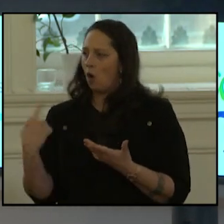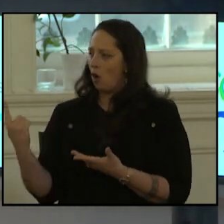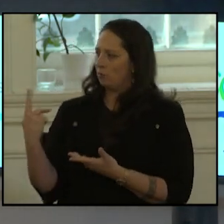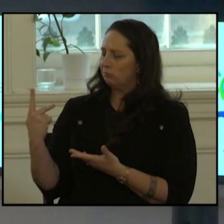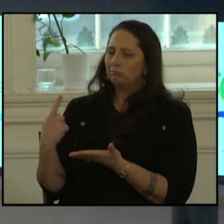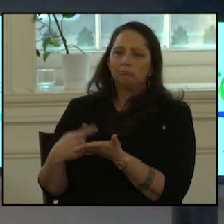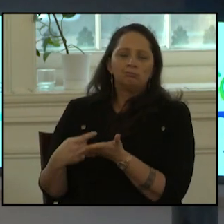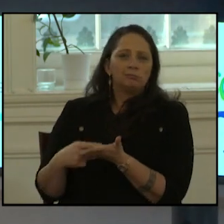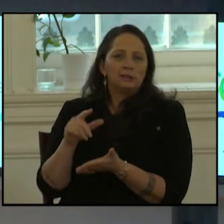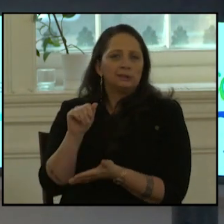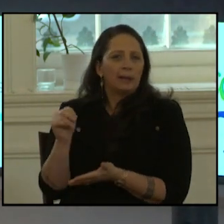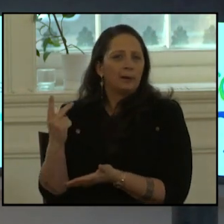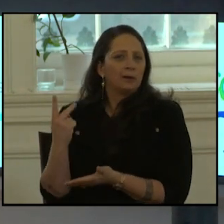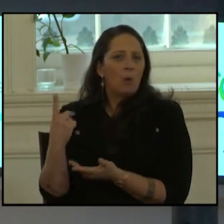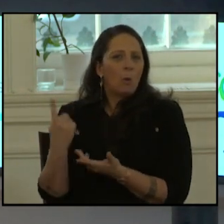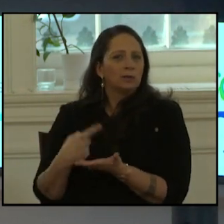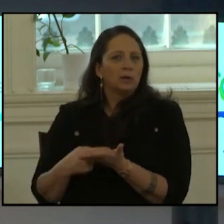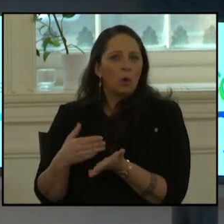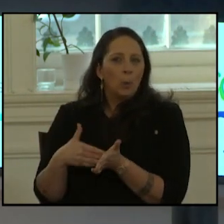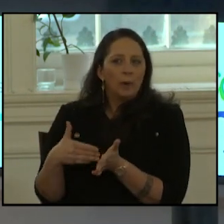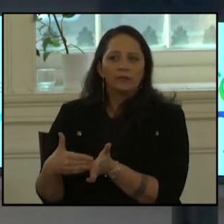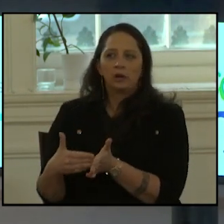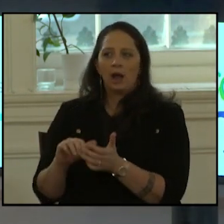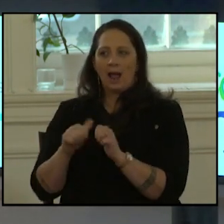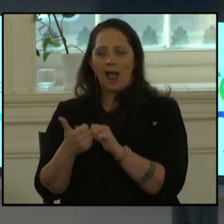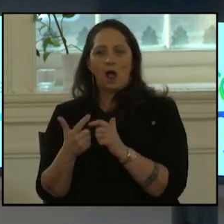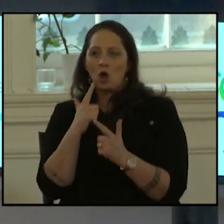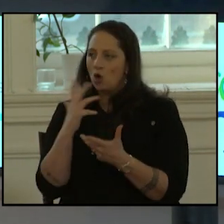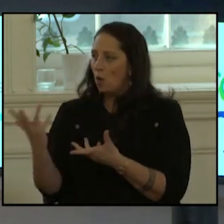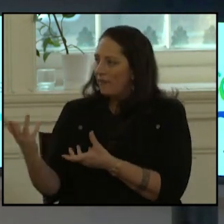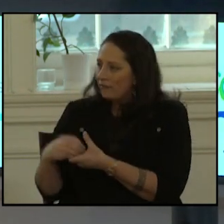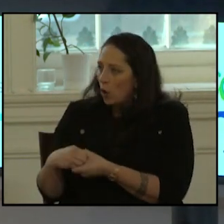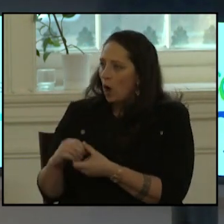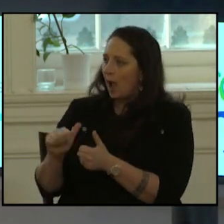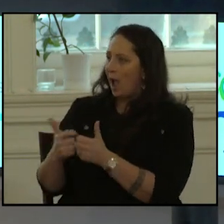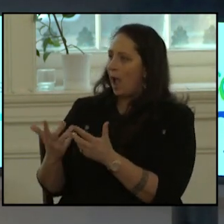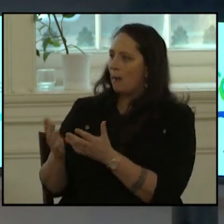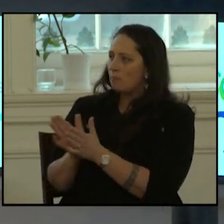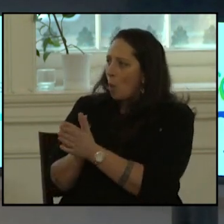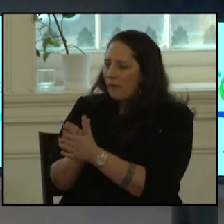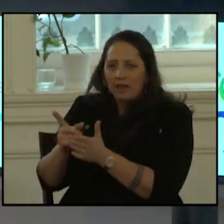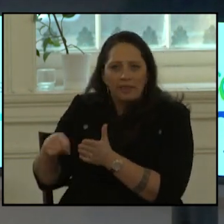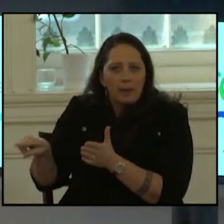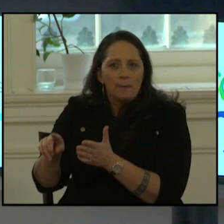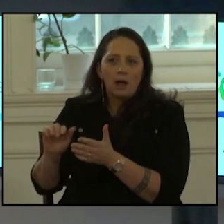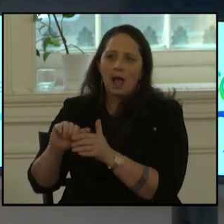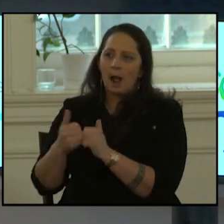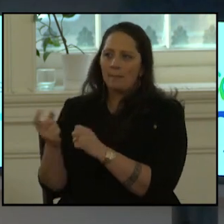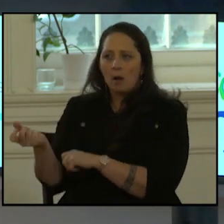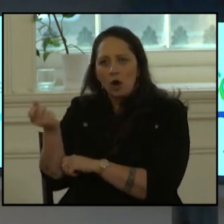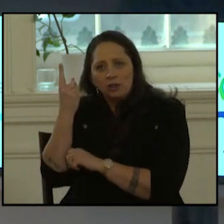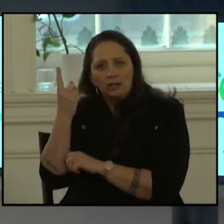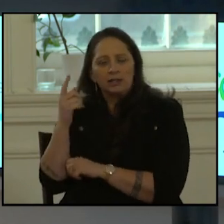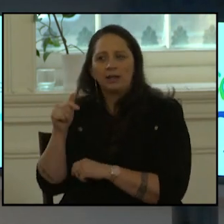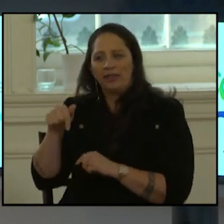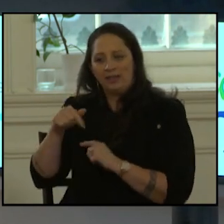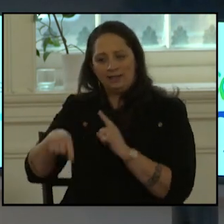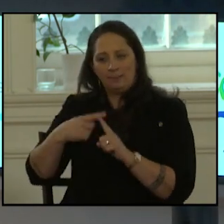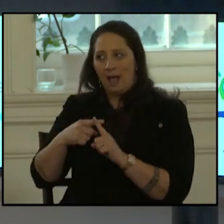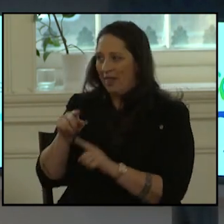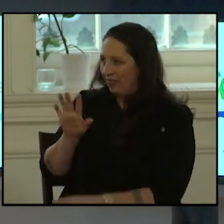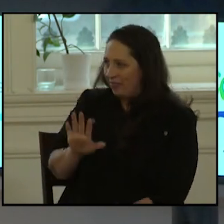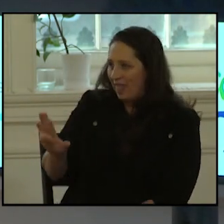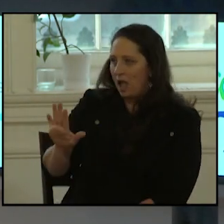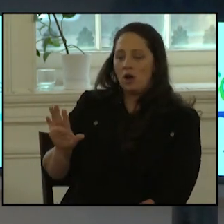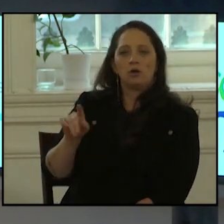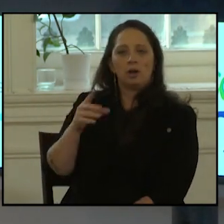talk about is how to engage them, how to get them motivated, how to make them understand this is about them and